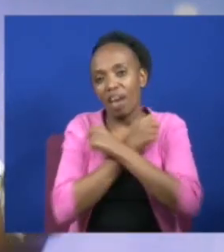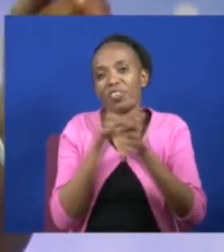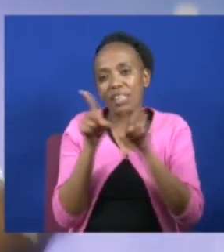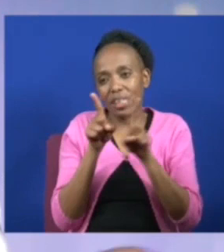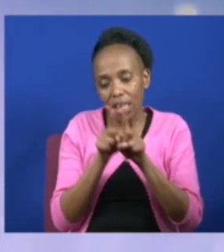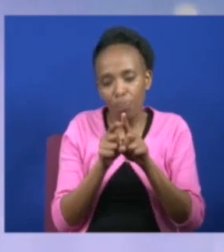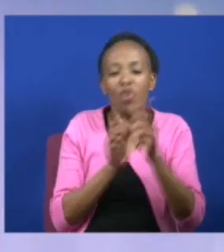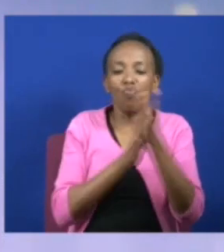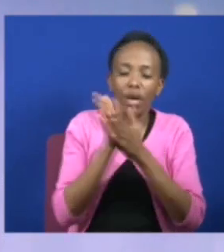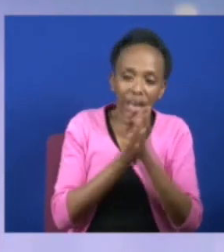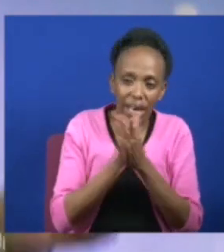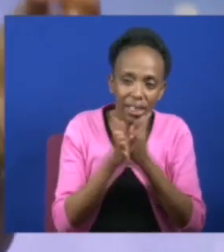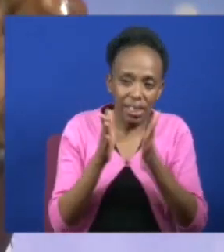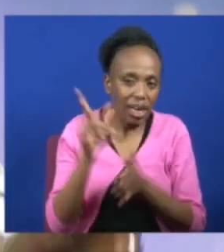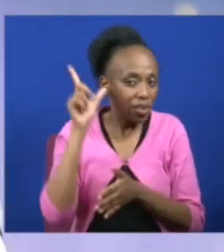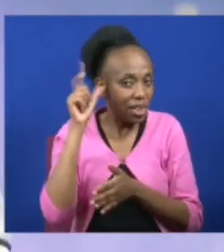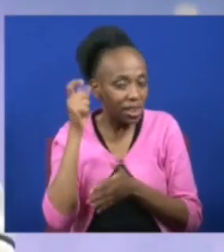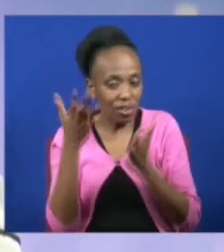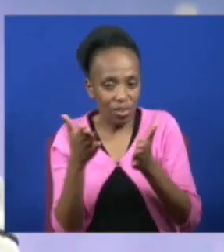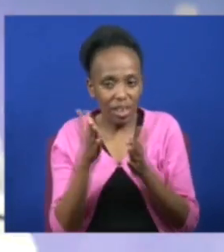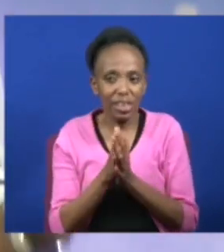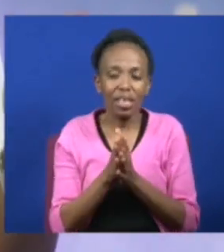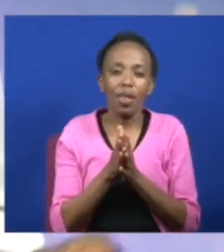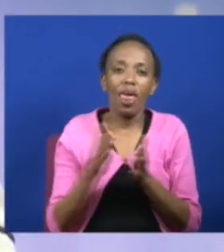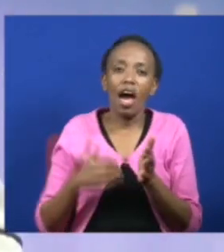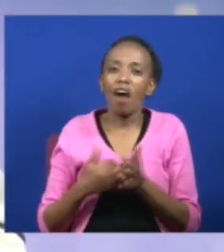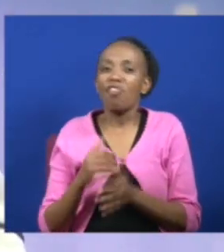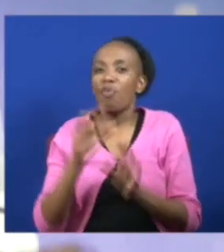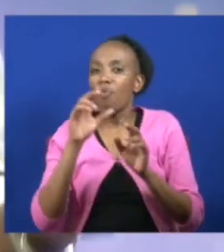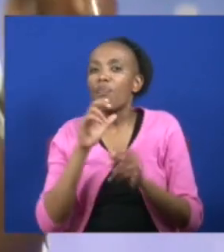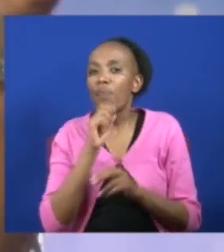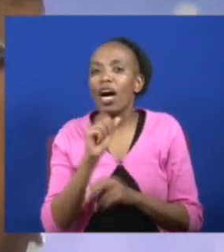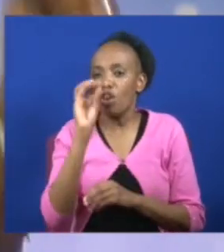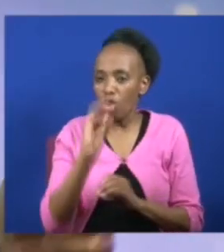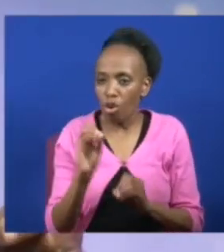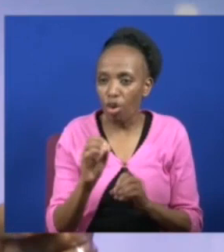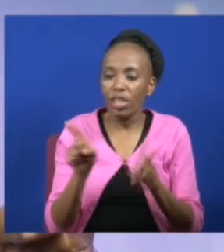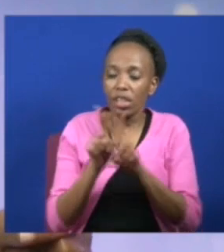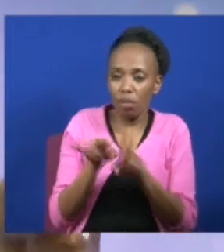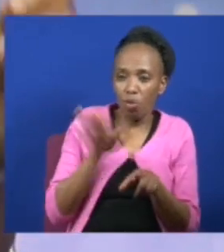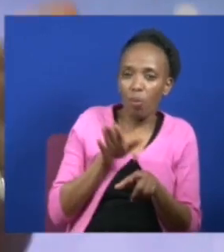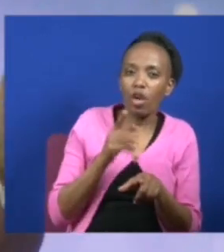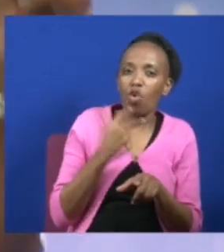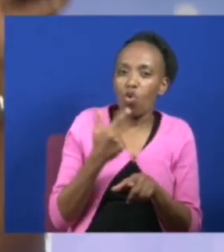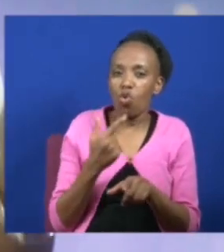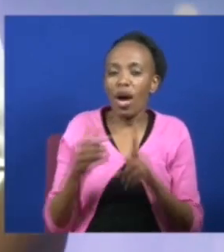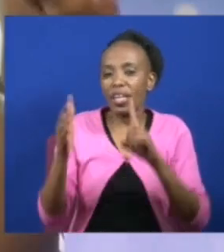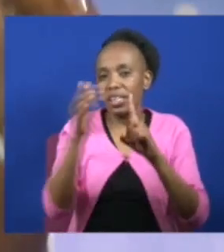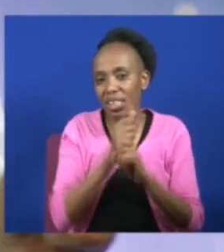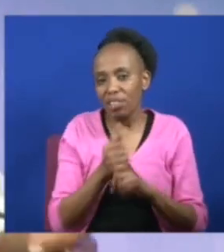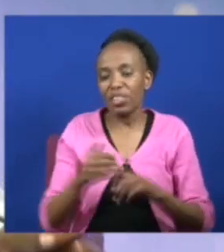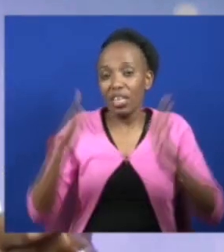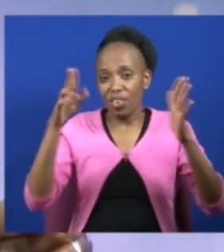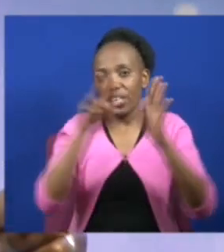also inspires. Now listen to this. There's no man, and I would add woman, who ever